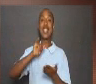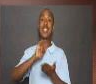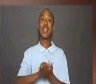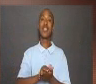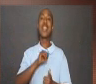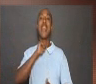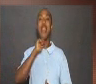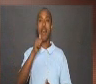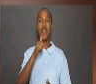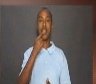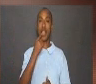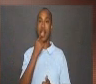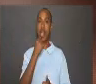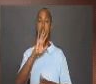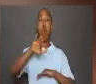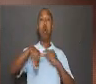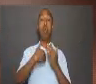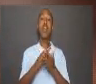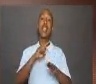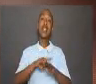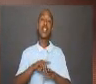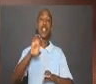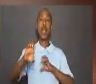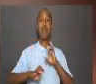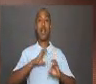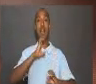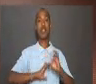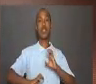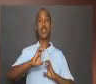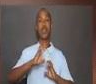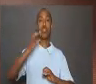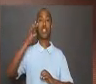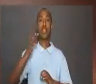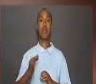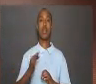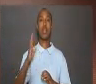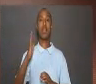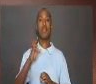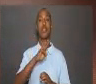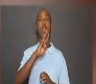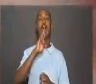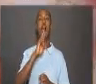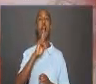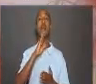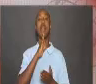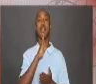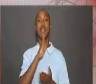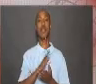should never taste or touch chemicals to determine if they are bases.